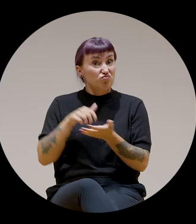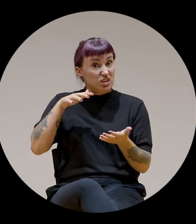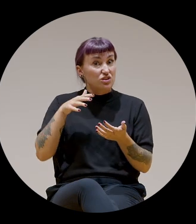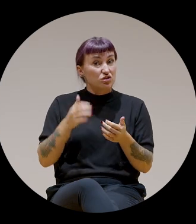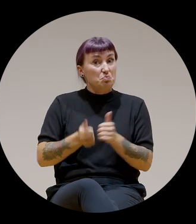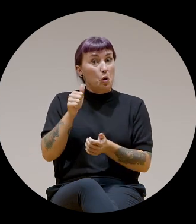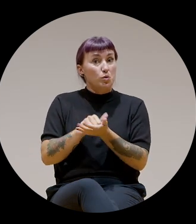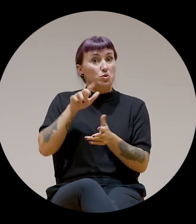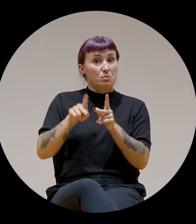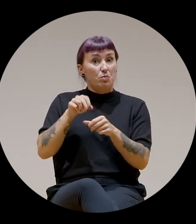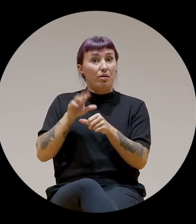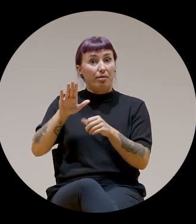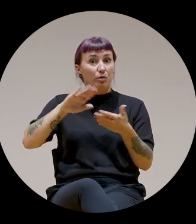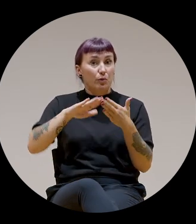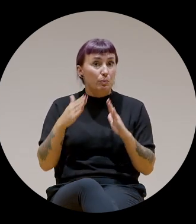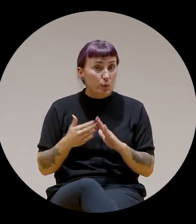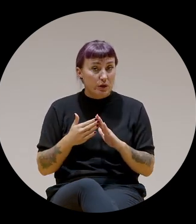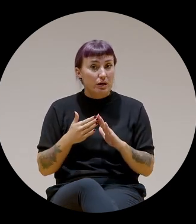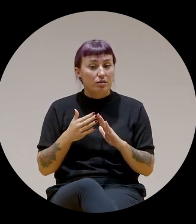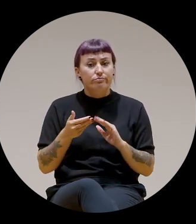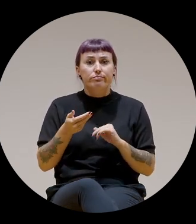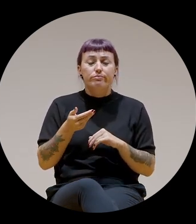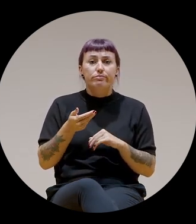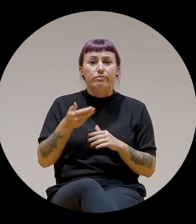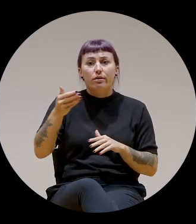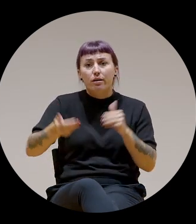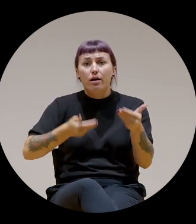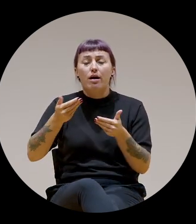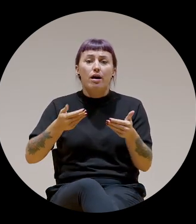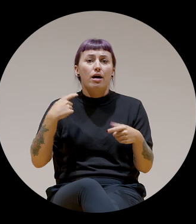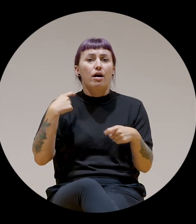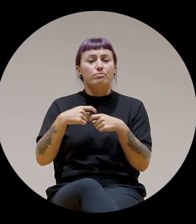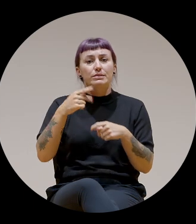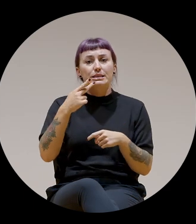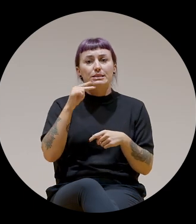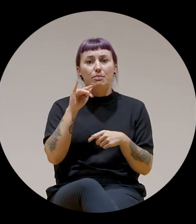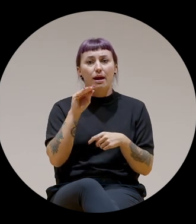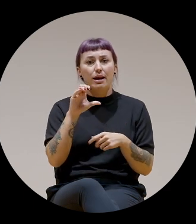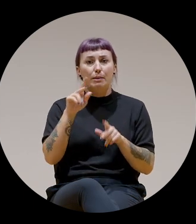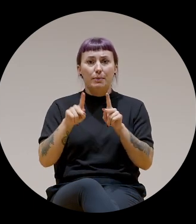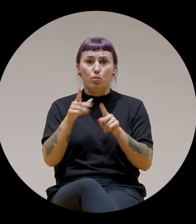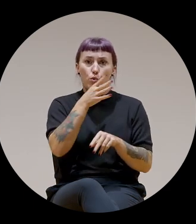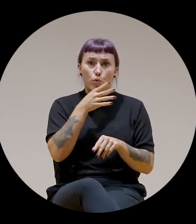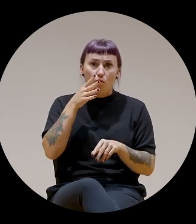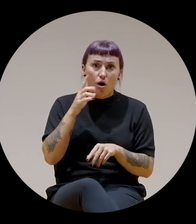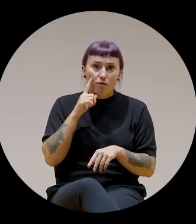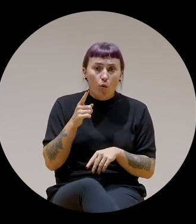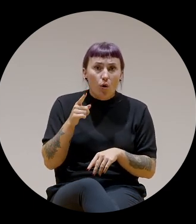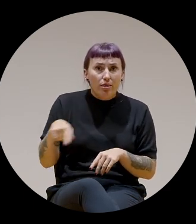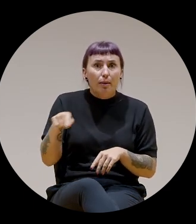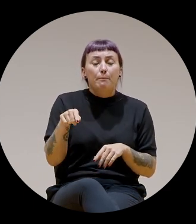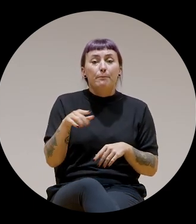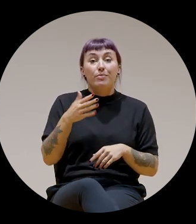not the richest people in their community. They hired Hispanic people to do their farming for them. They hired